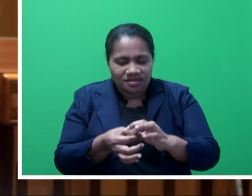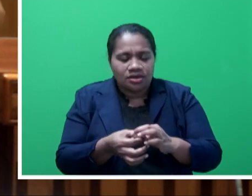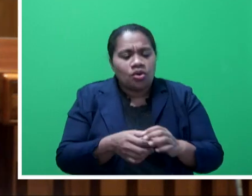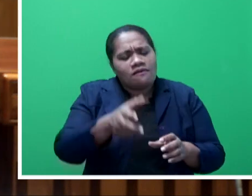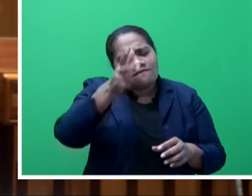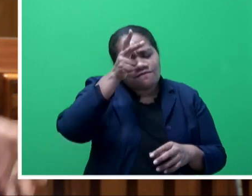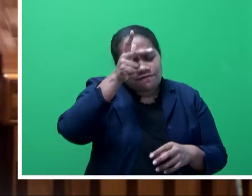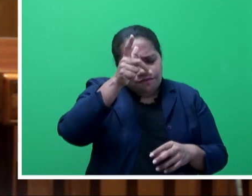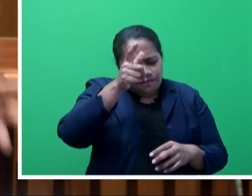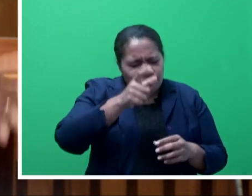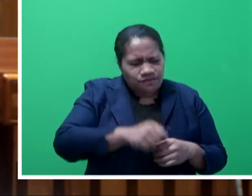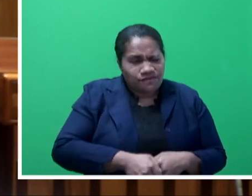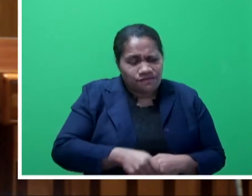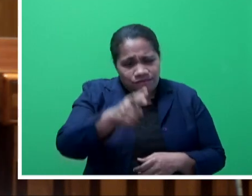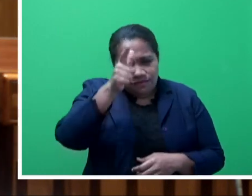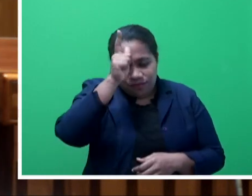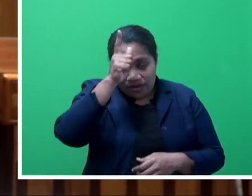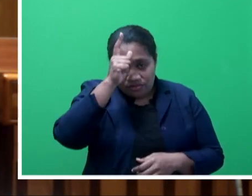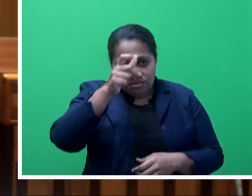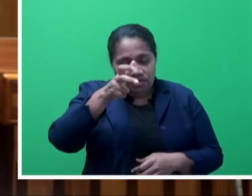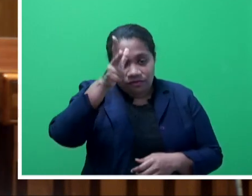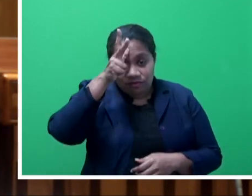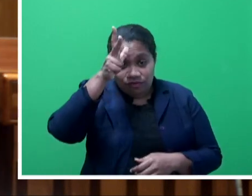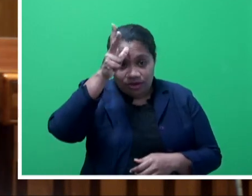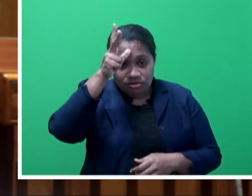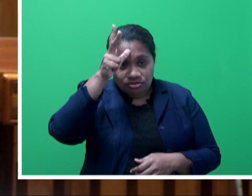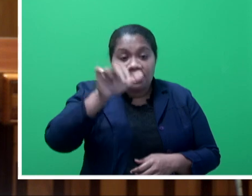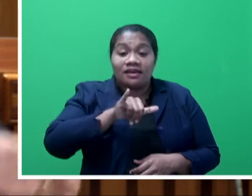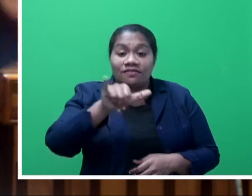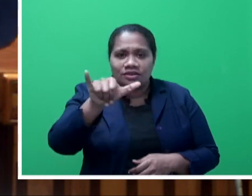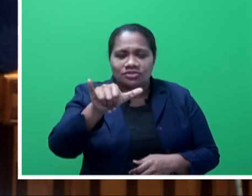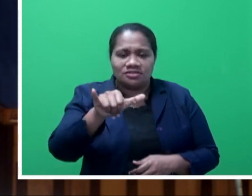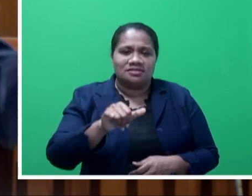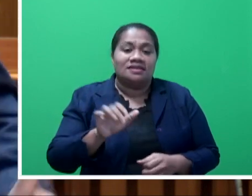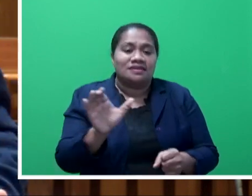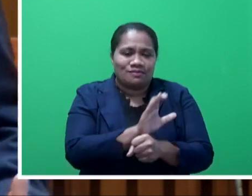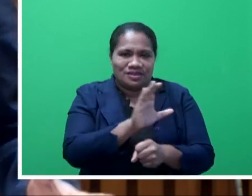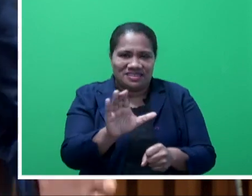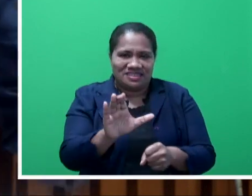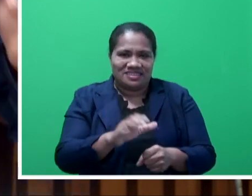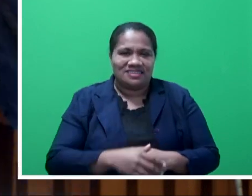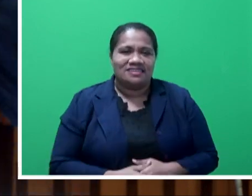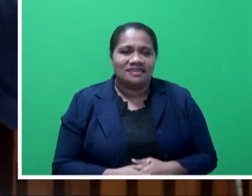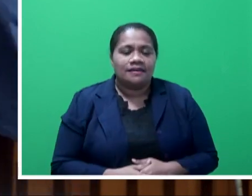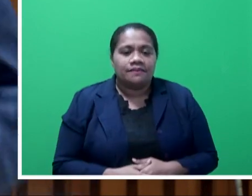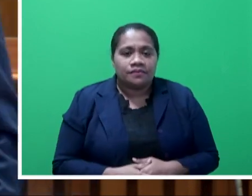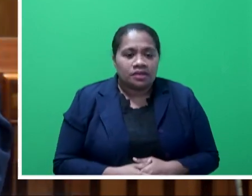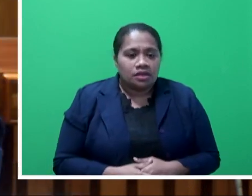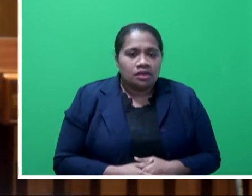aviation expert analysis company, Mr. Speaker, sir. If they thought that Fiji Airways